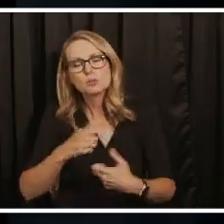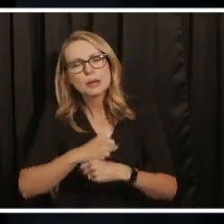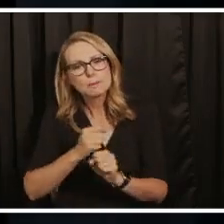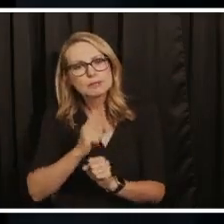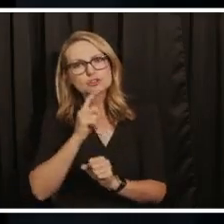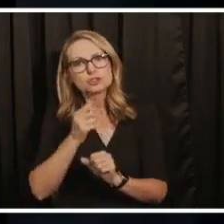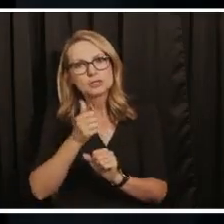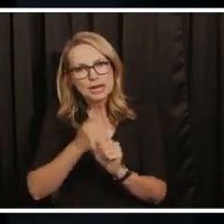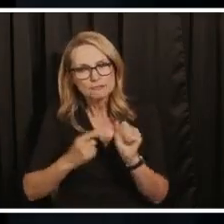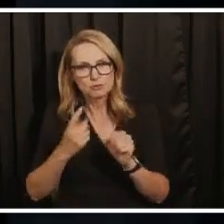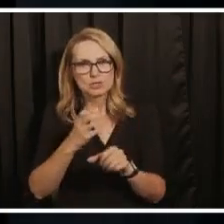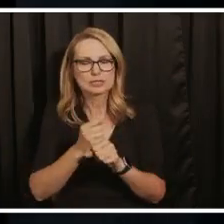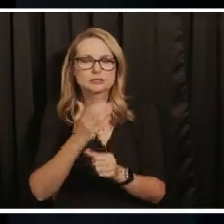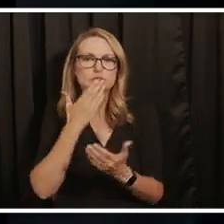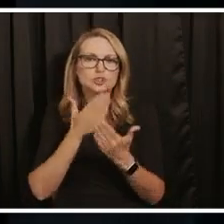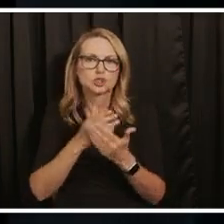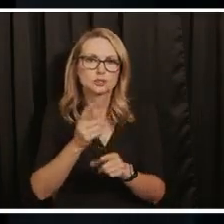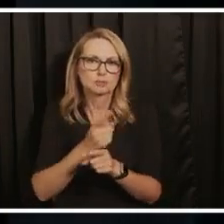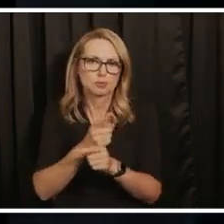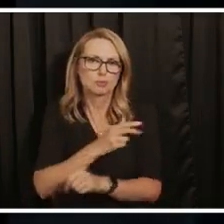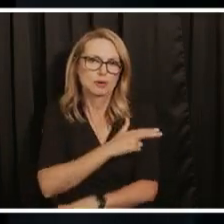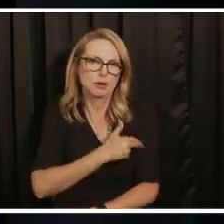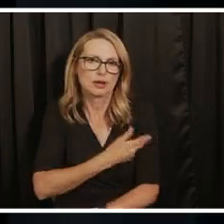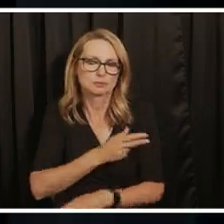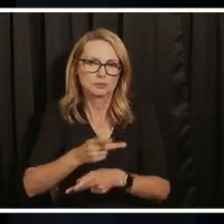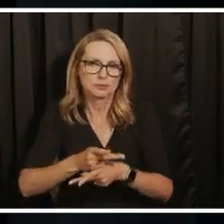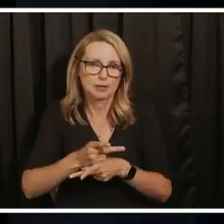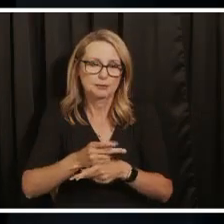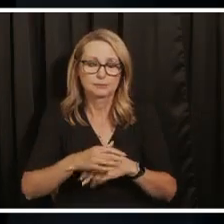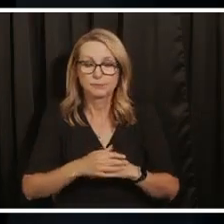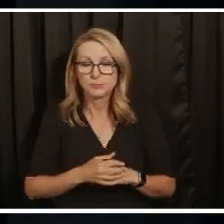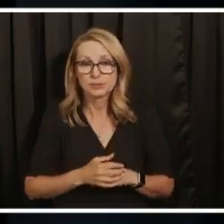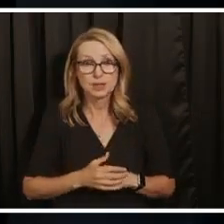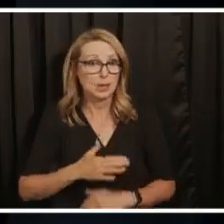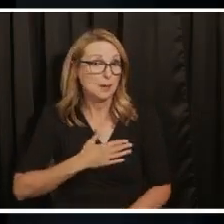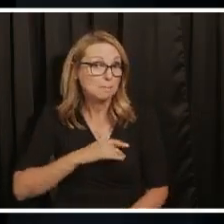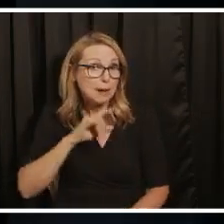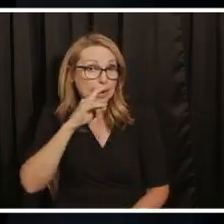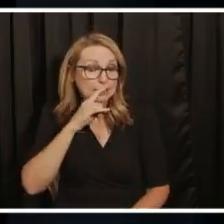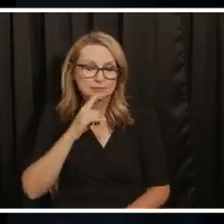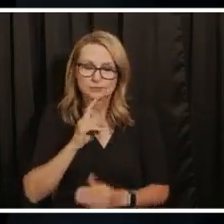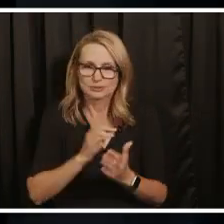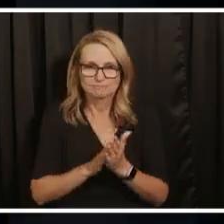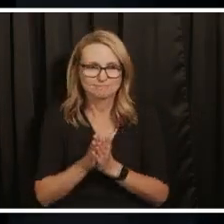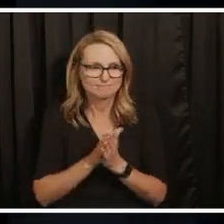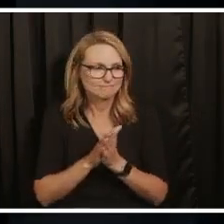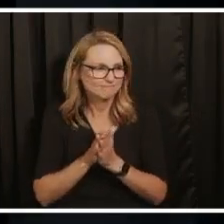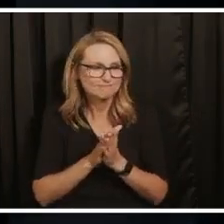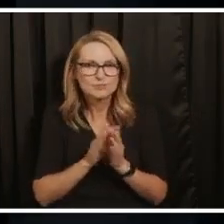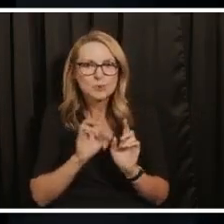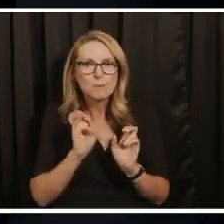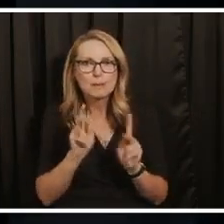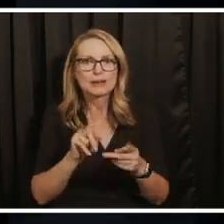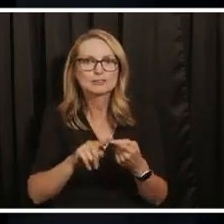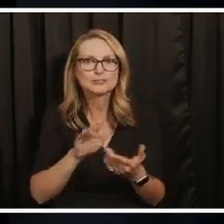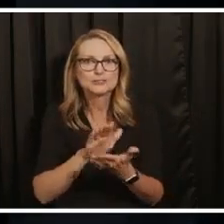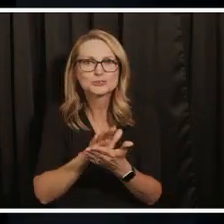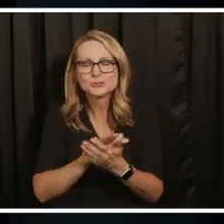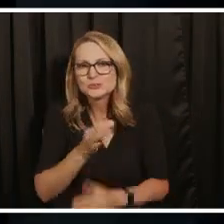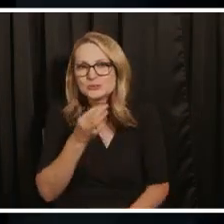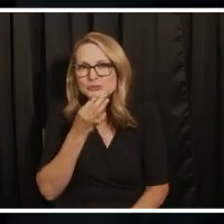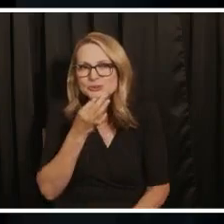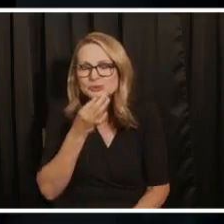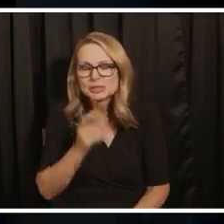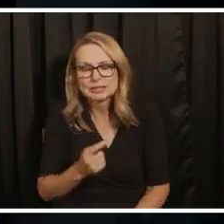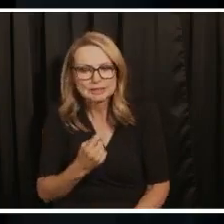Colorado. My own kids are excited to get back to school in a couple weeks, or only a week and a half. I know many students have missed their friends